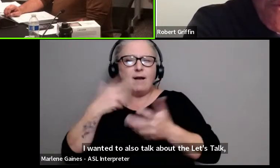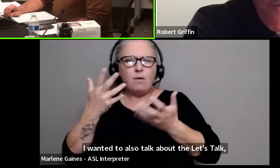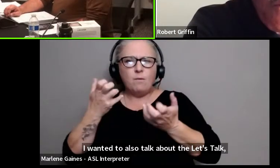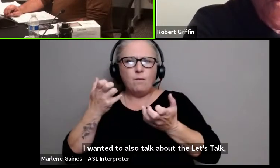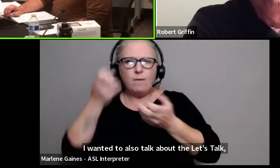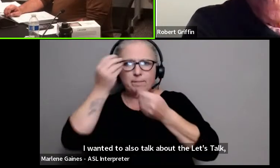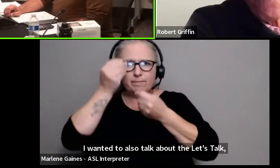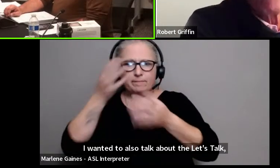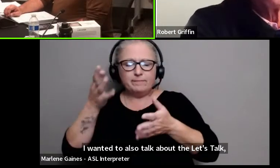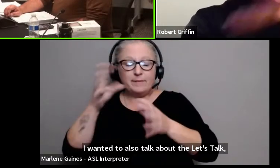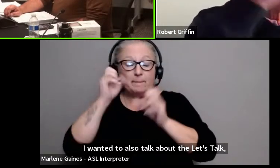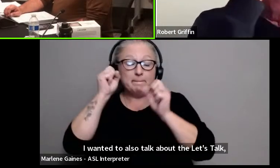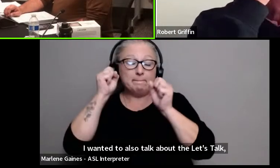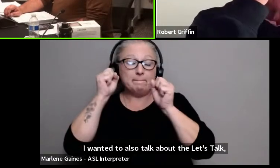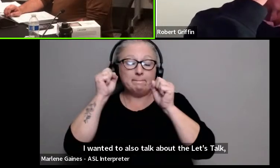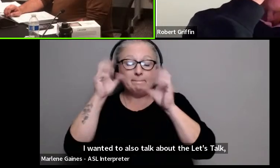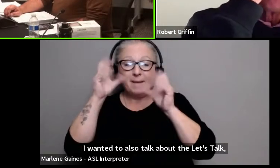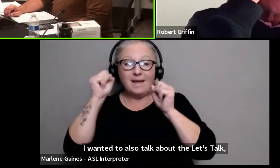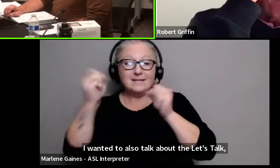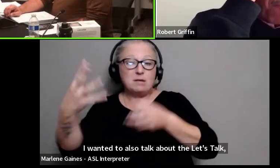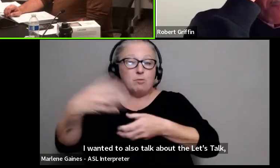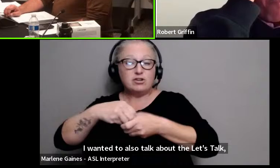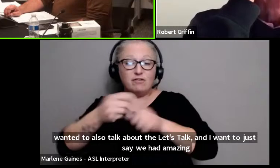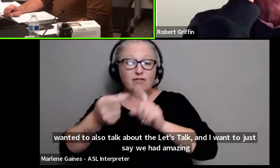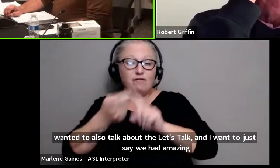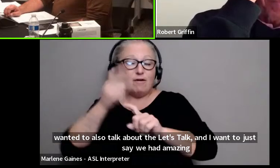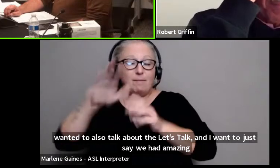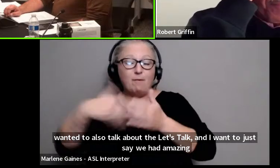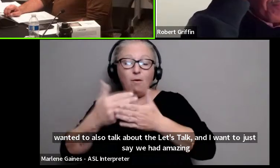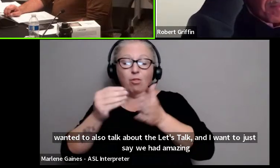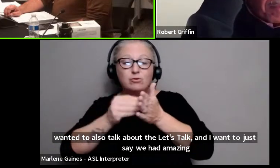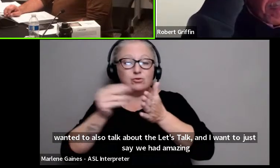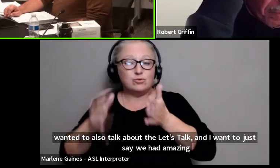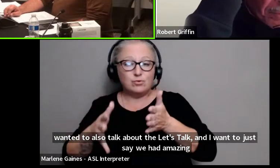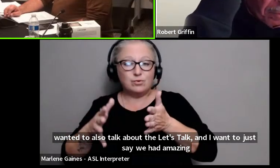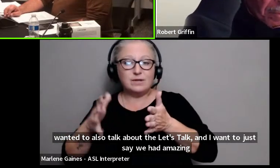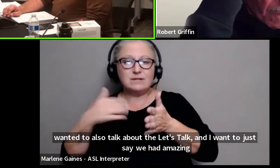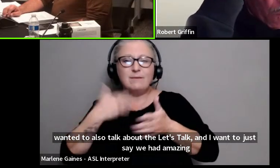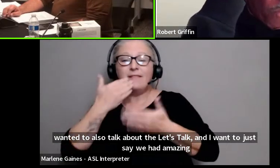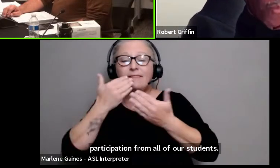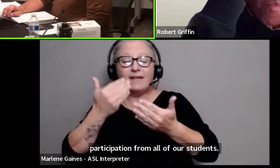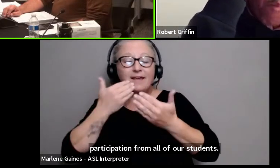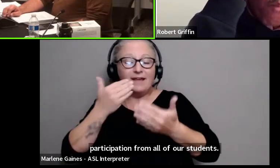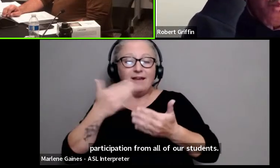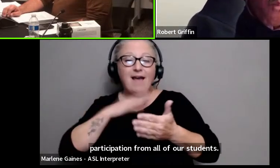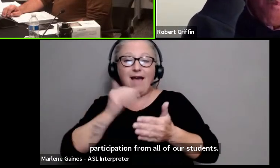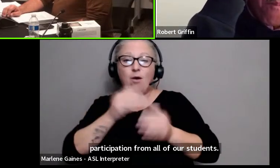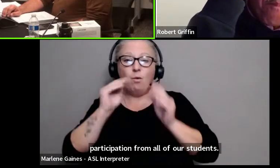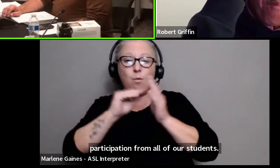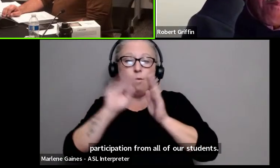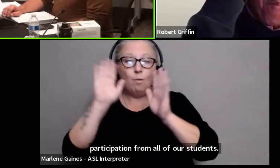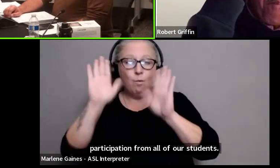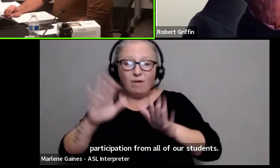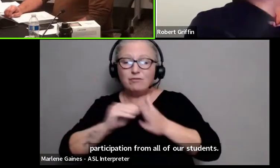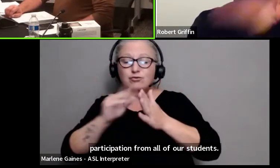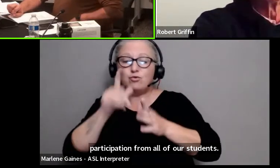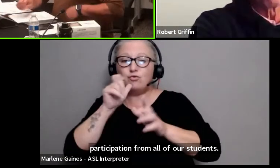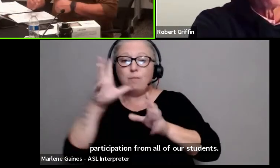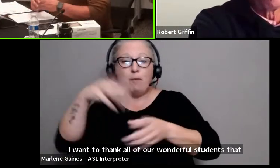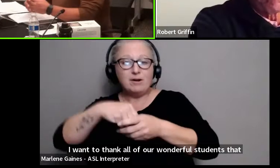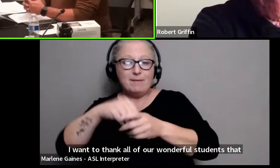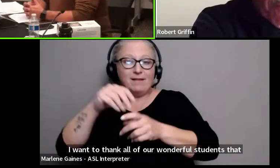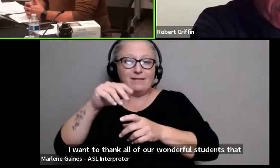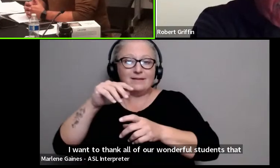just say we had amazing participation from all of our students. I want to thank all of our wonderful students that participated. The second